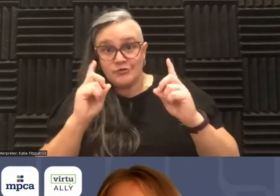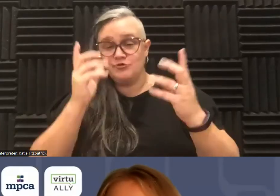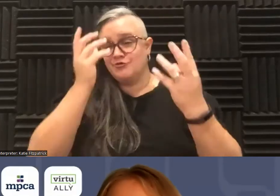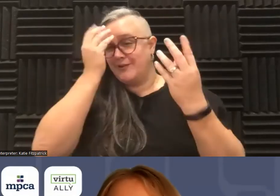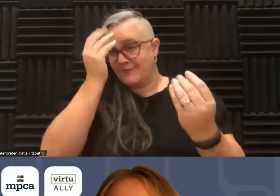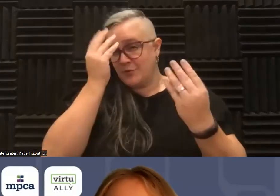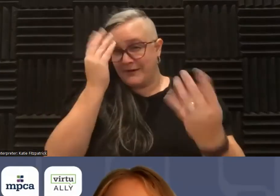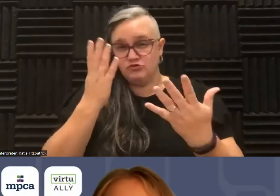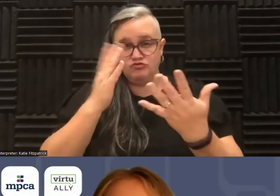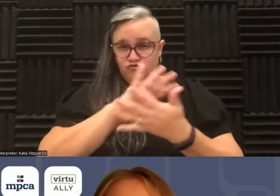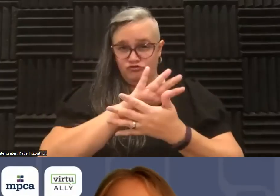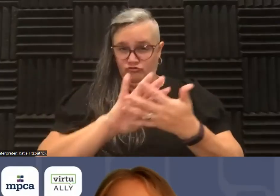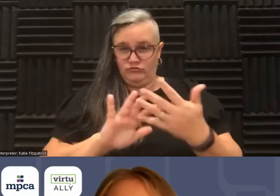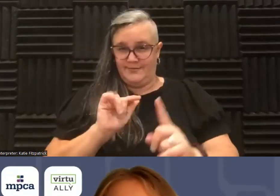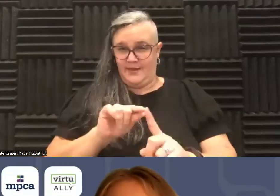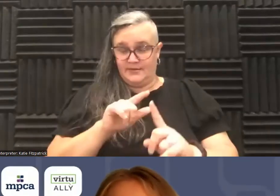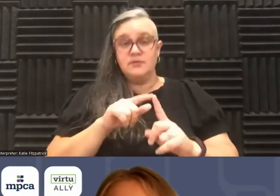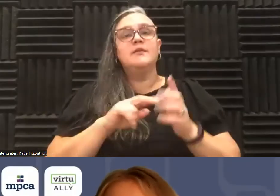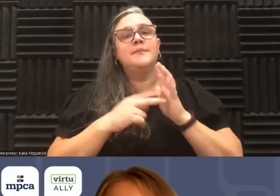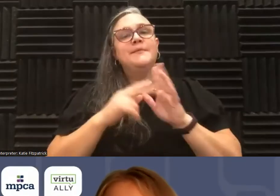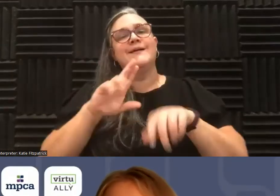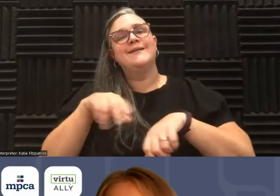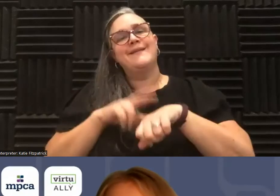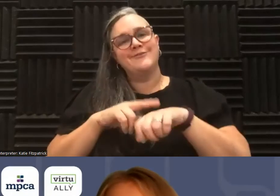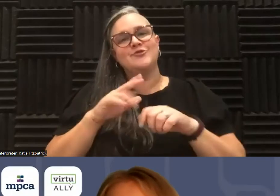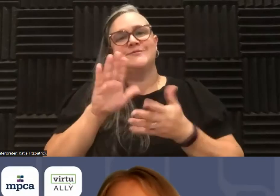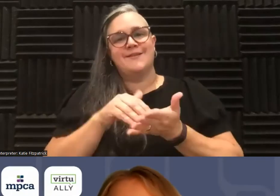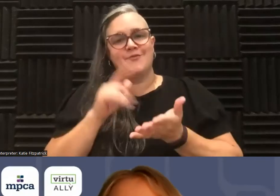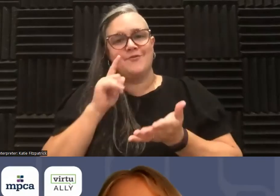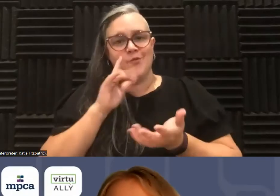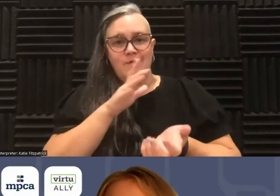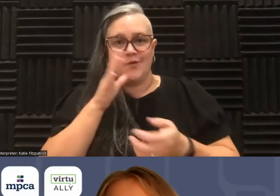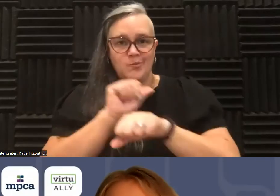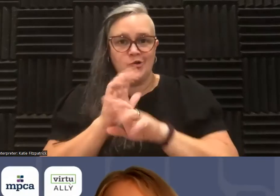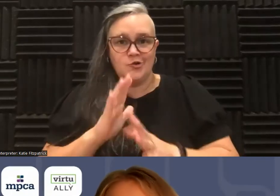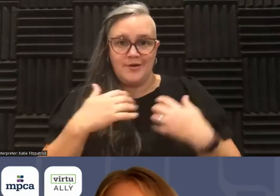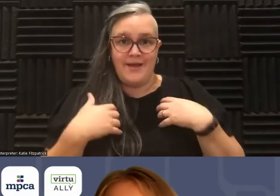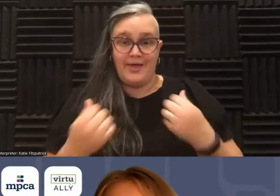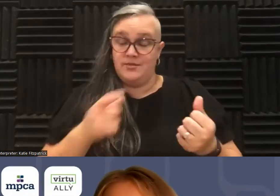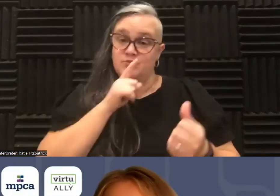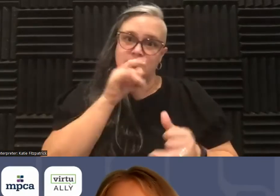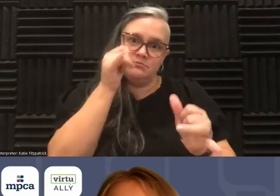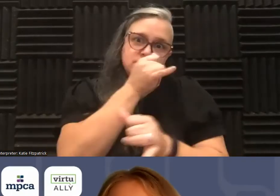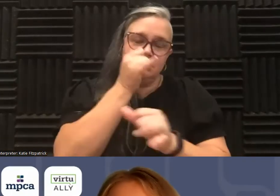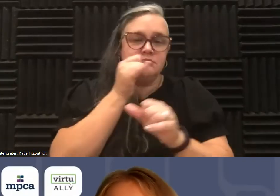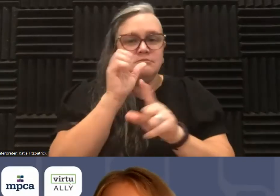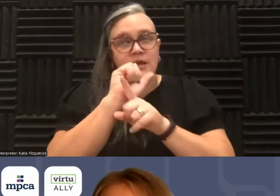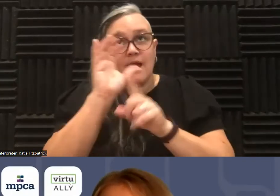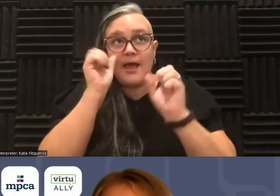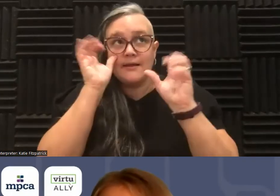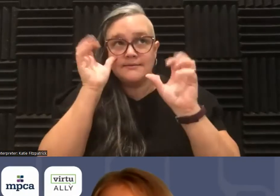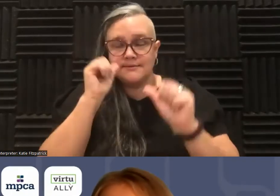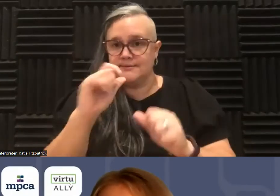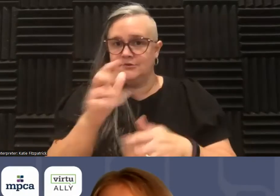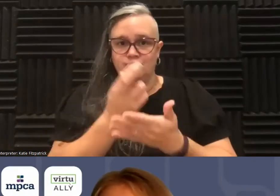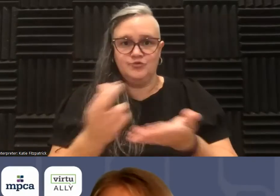informational things, the National Center for Farmworker Health is a really excellent resource. I can find the